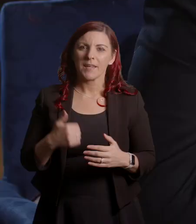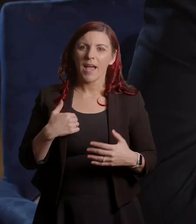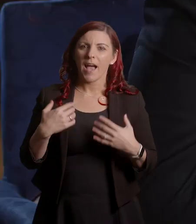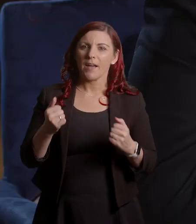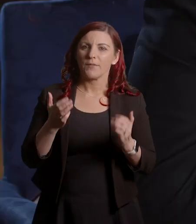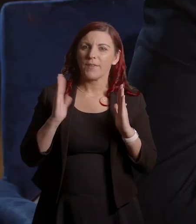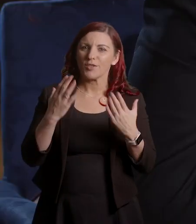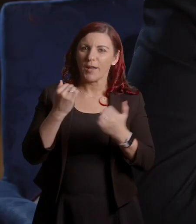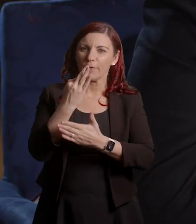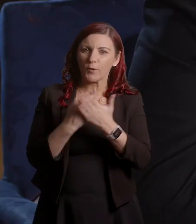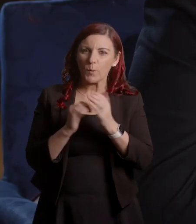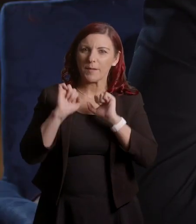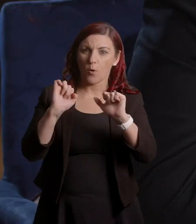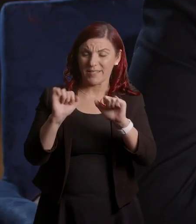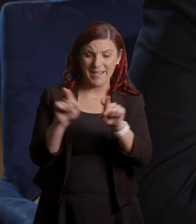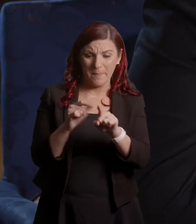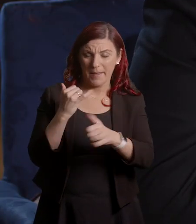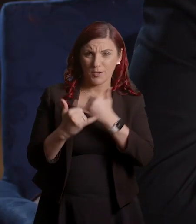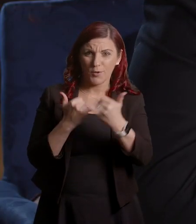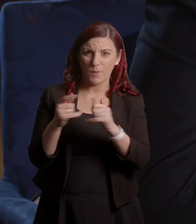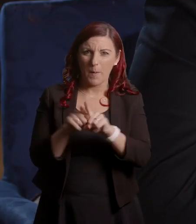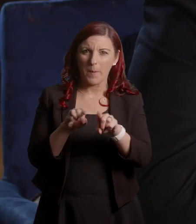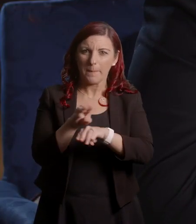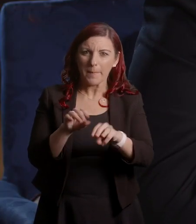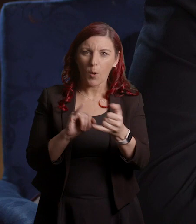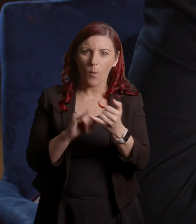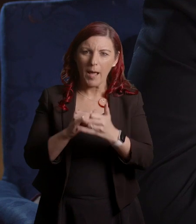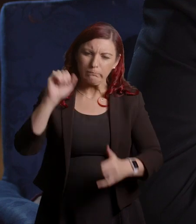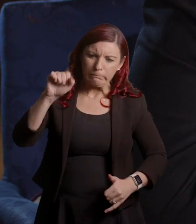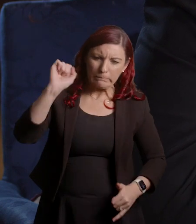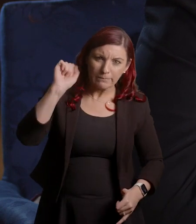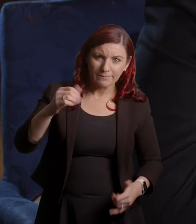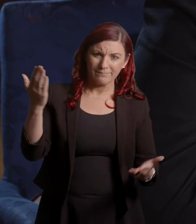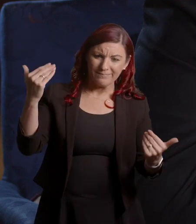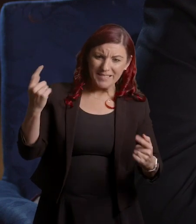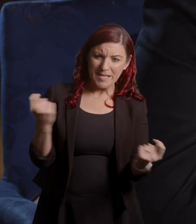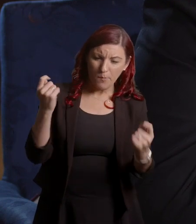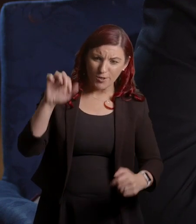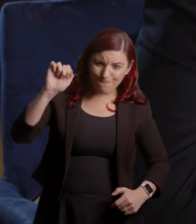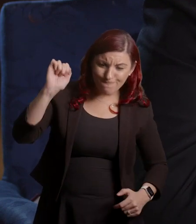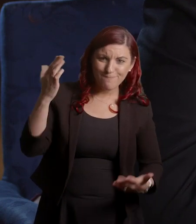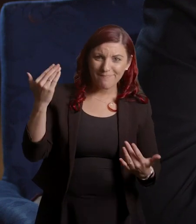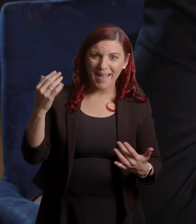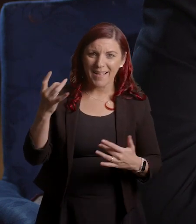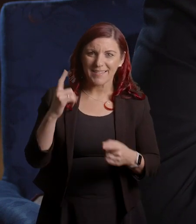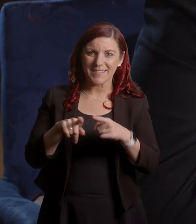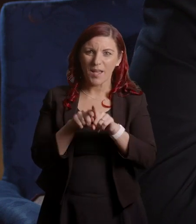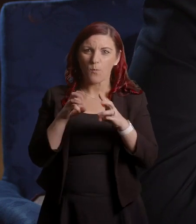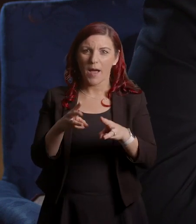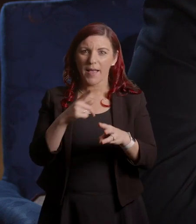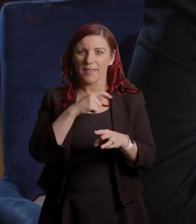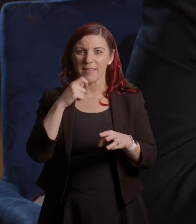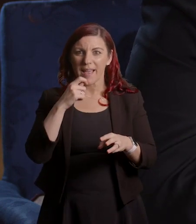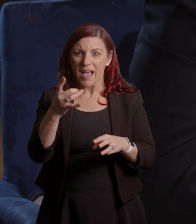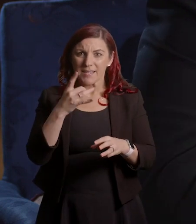had a good few fans. I think even last year there were people banging down the doors asking about celebrations and saying